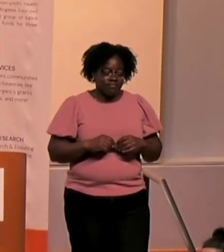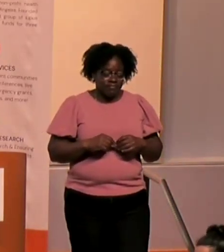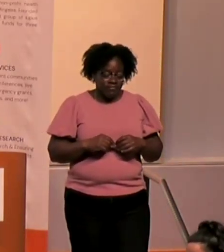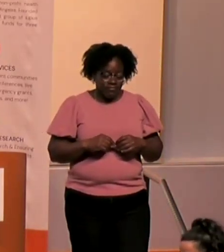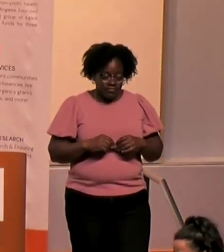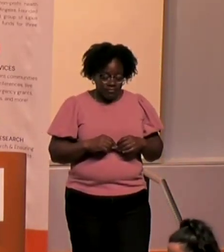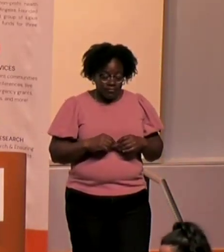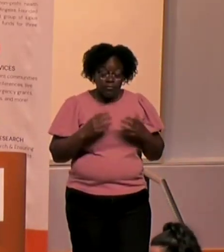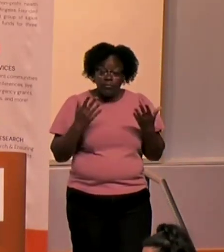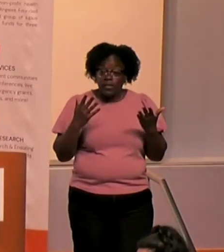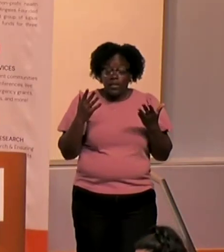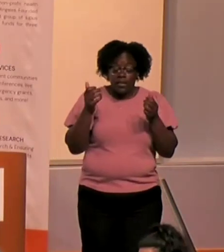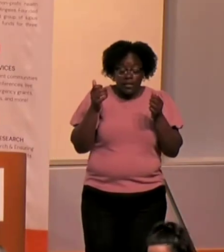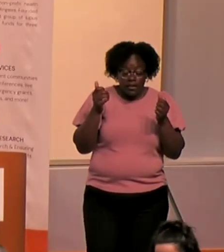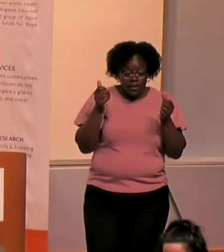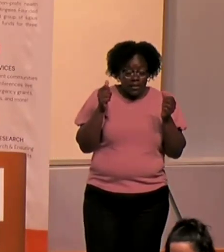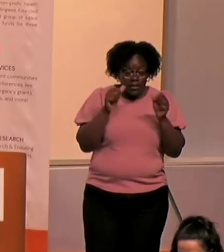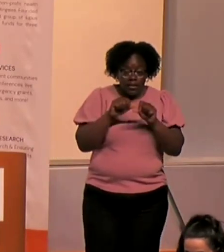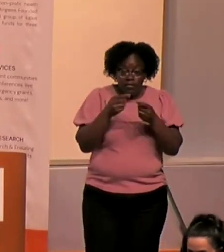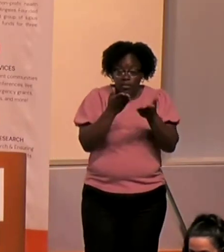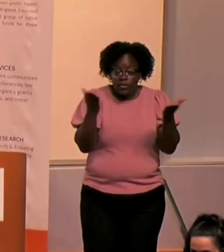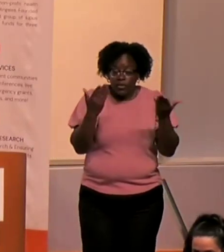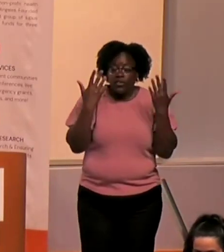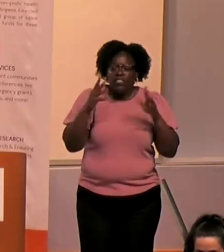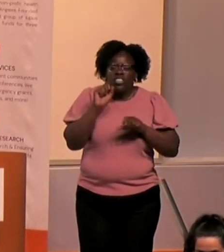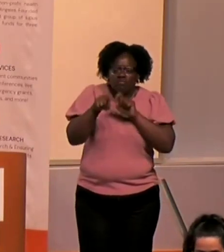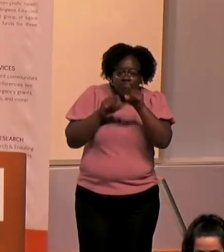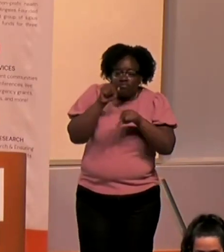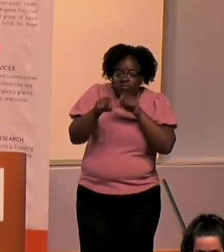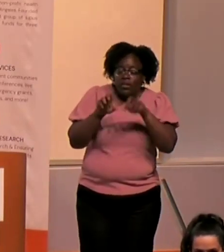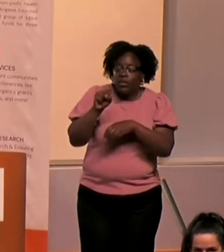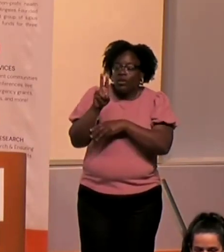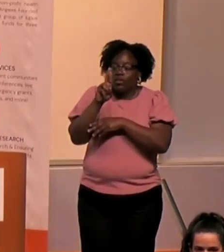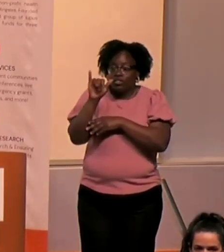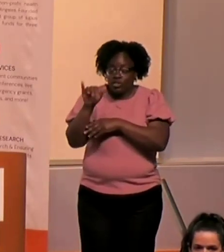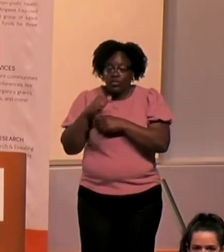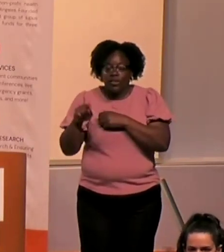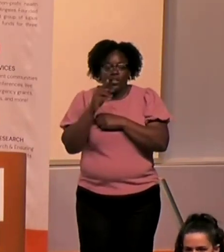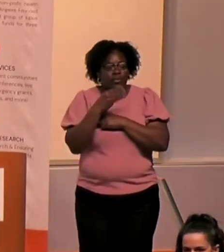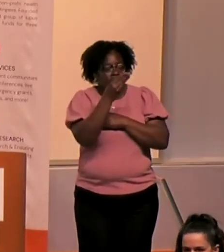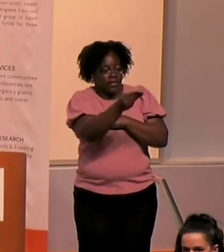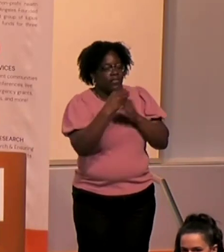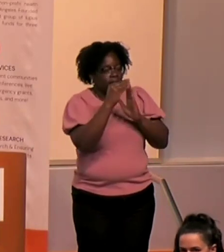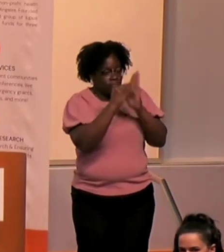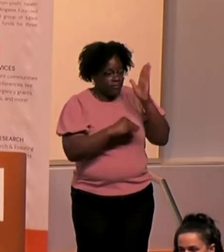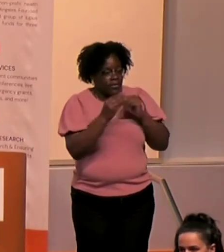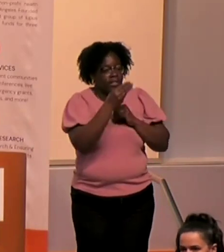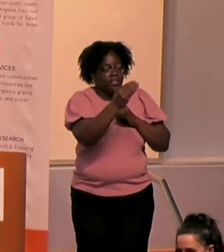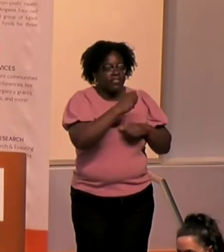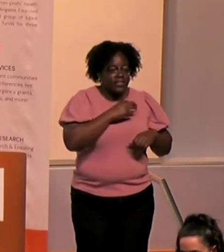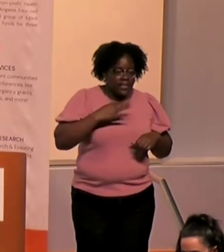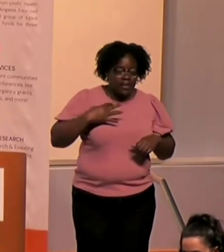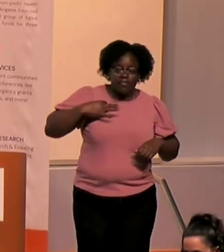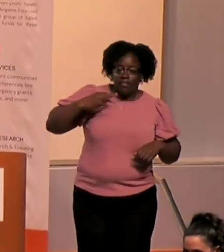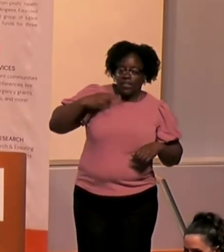Also, if anyone has a completed survey, you can give it to a member of our staff, our volunteers, or we left a basket in the front where you can